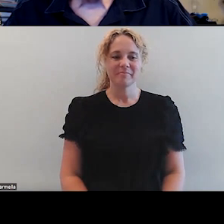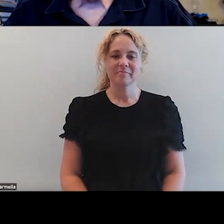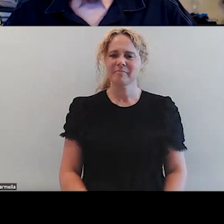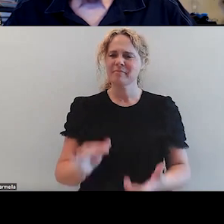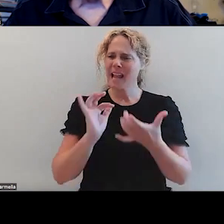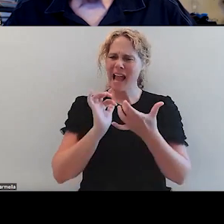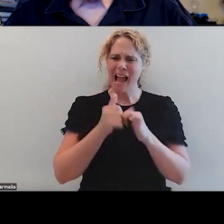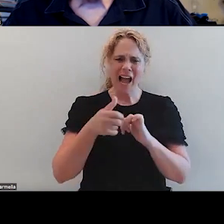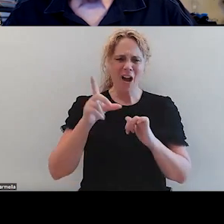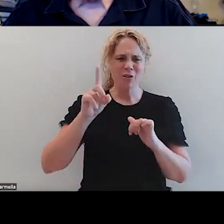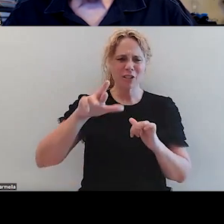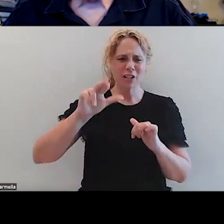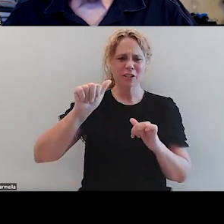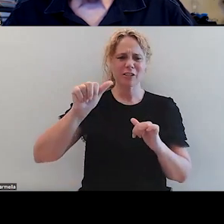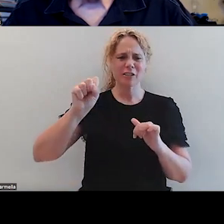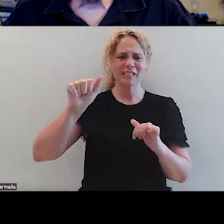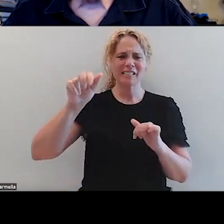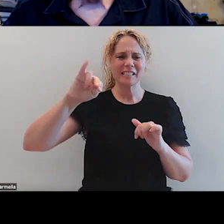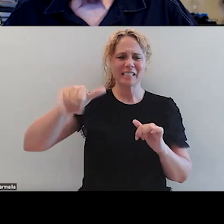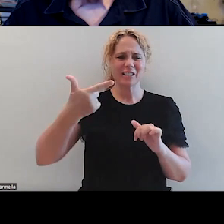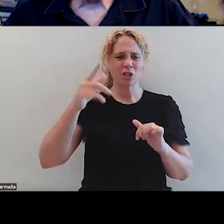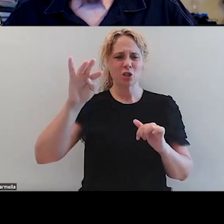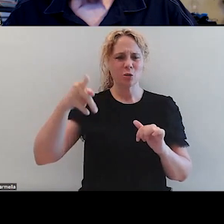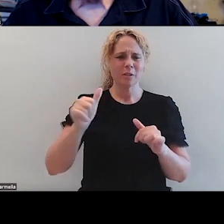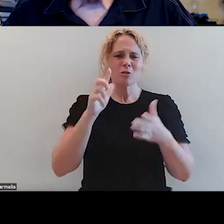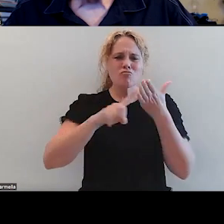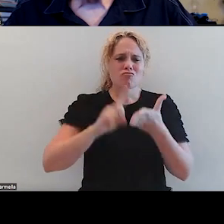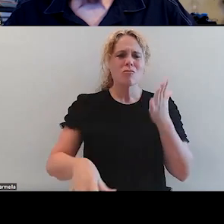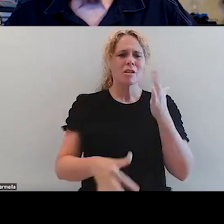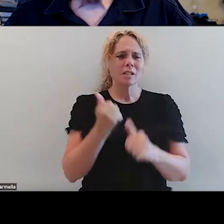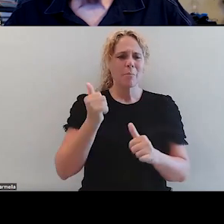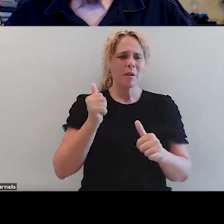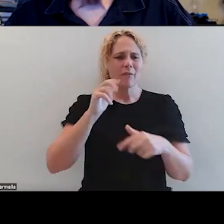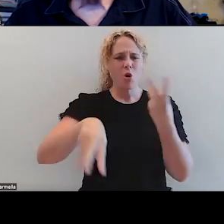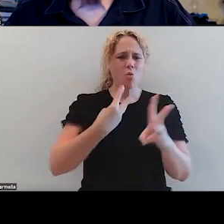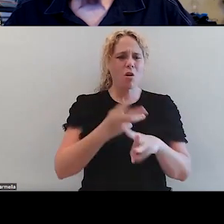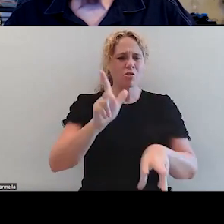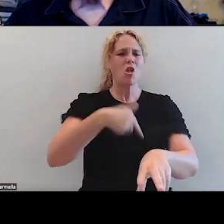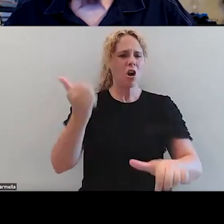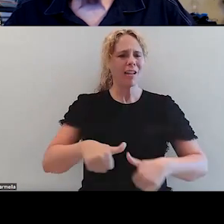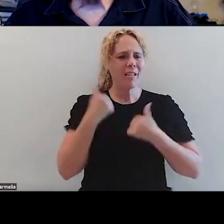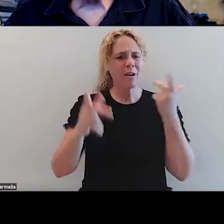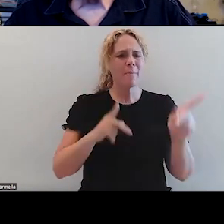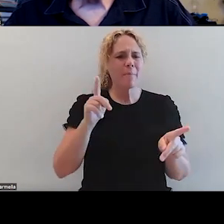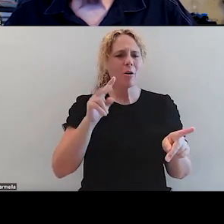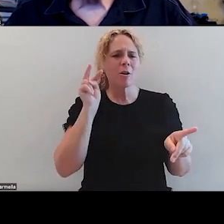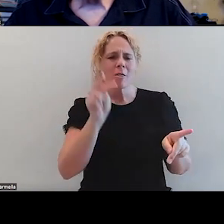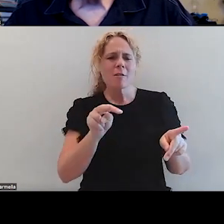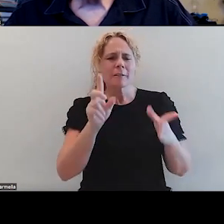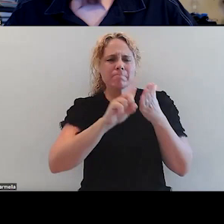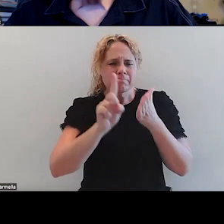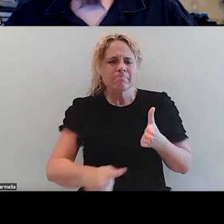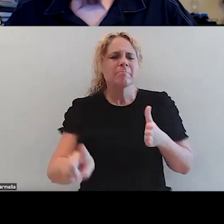How? Dr. Sanjay Gupta has researched some of the world's longest living people and looked for common elements like diet, physical activity,